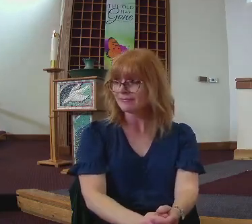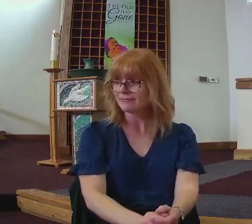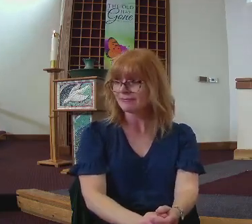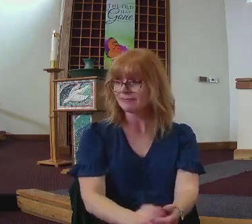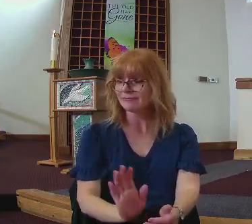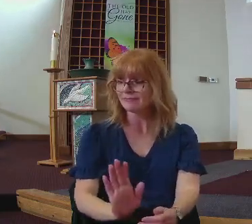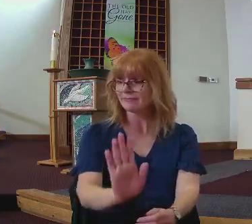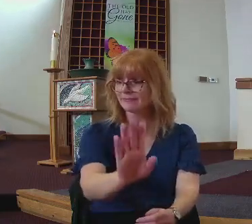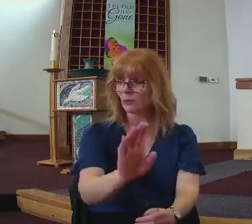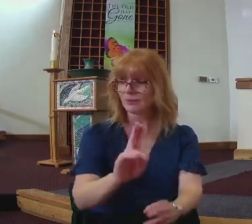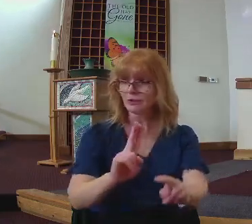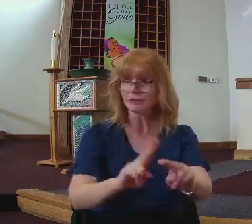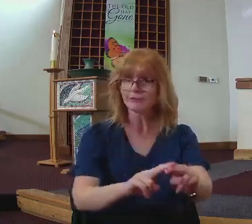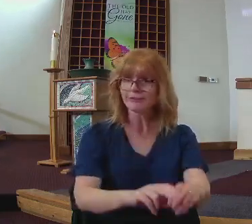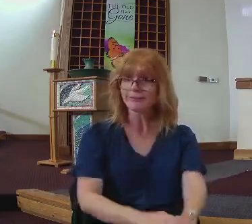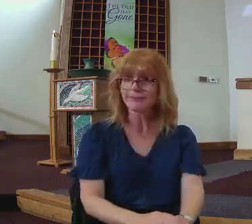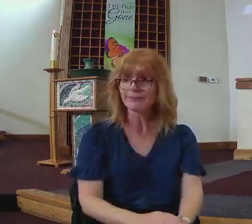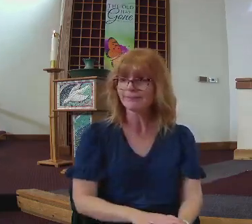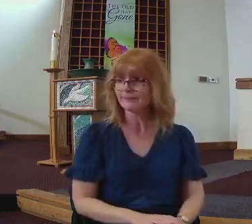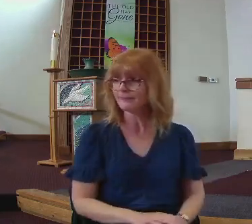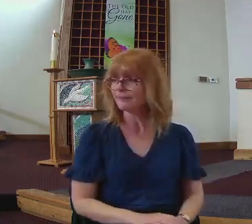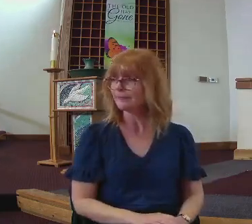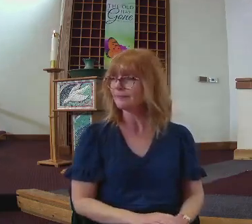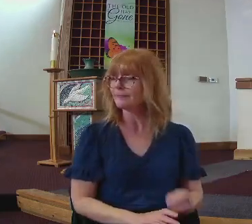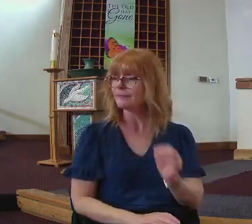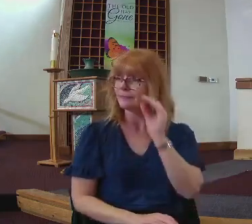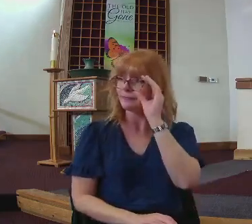back to your seats.